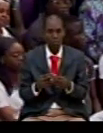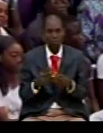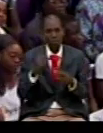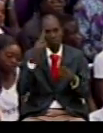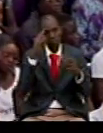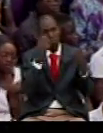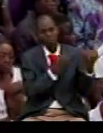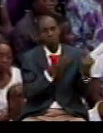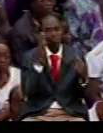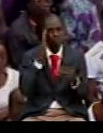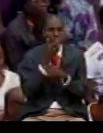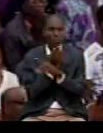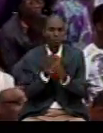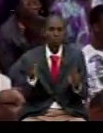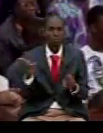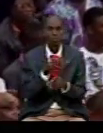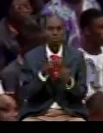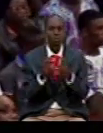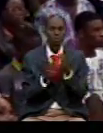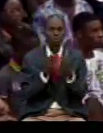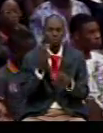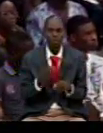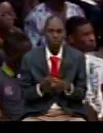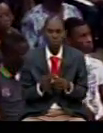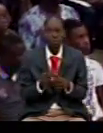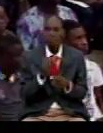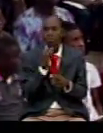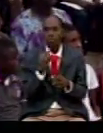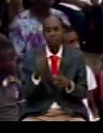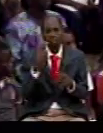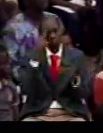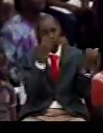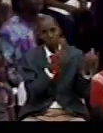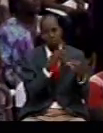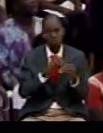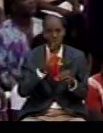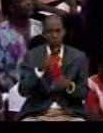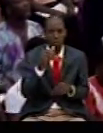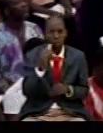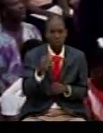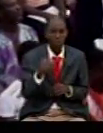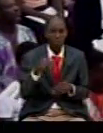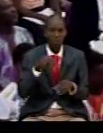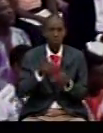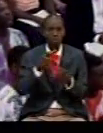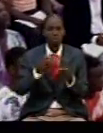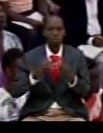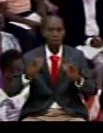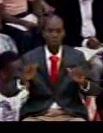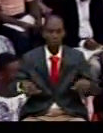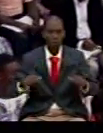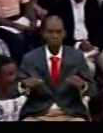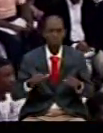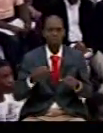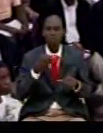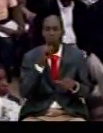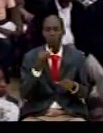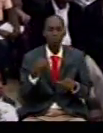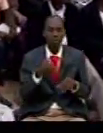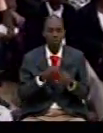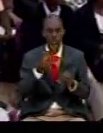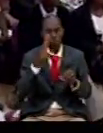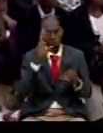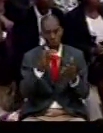Faith will deliver you. Not faith in yourself, not faith in your own ability, not confidence in